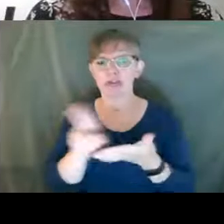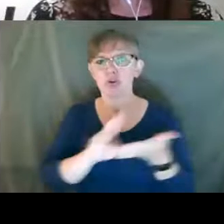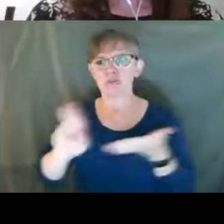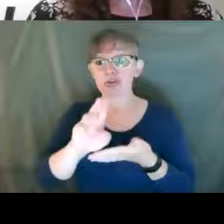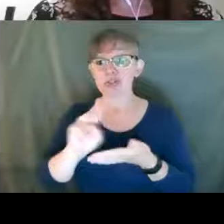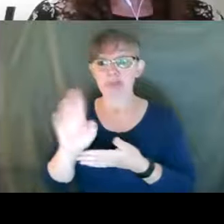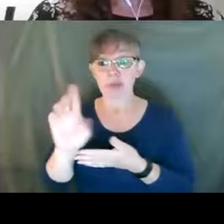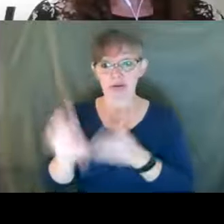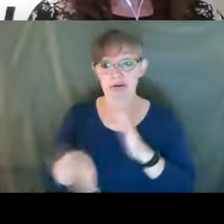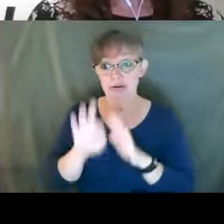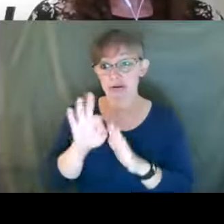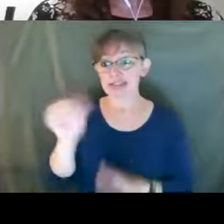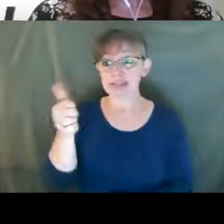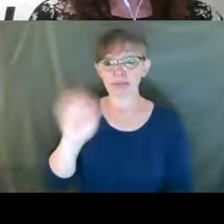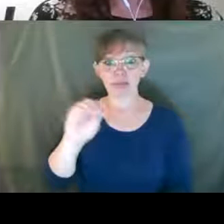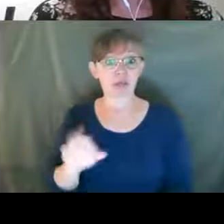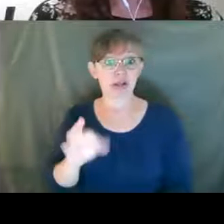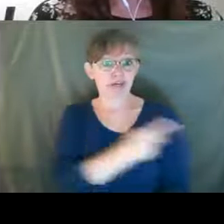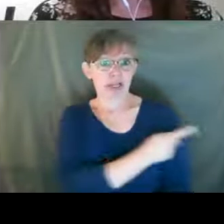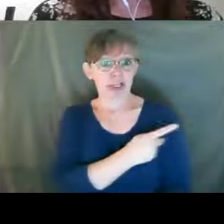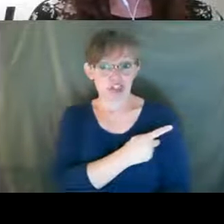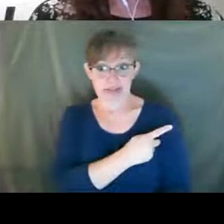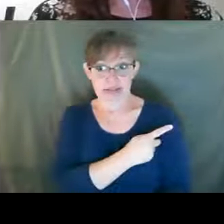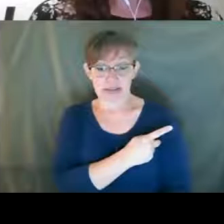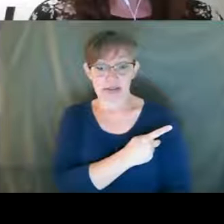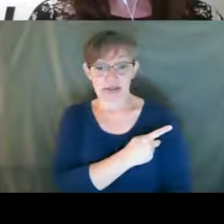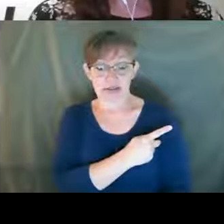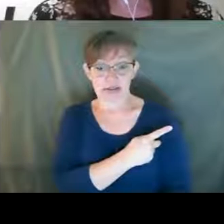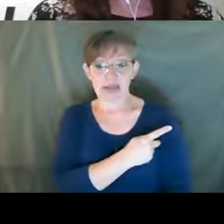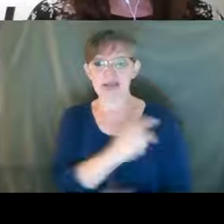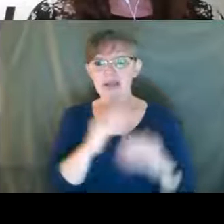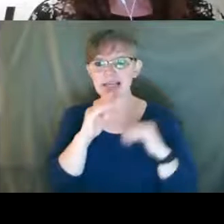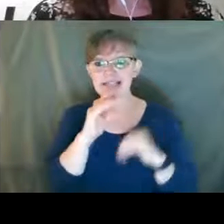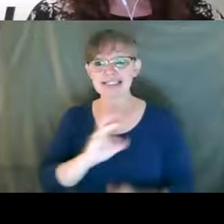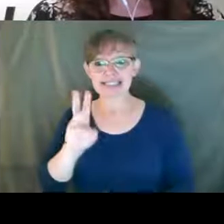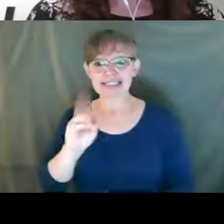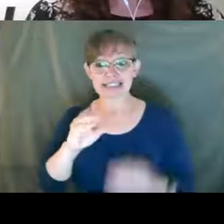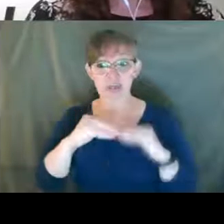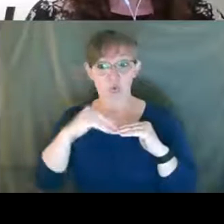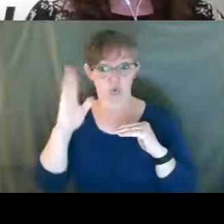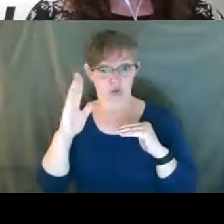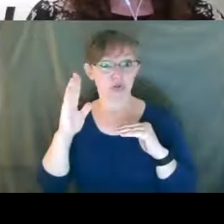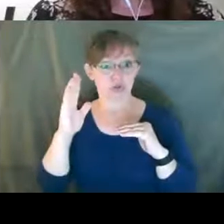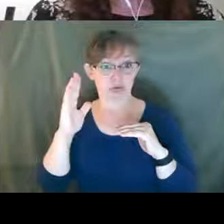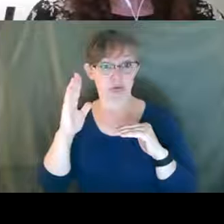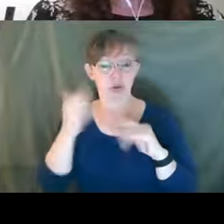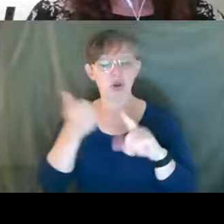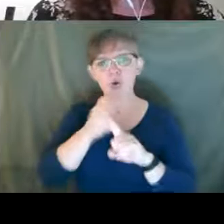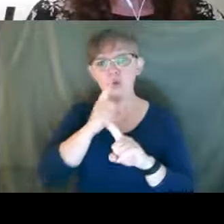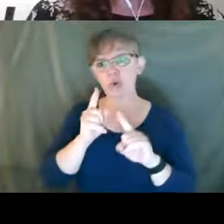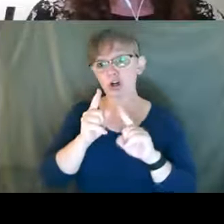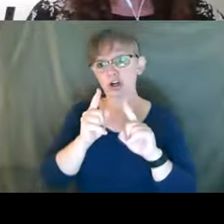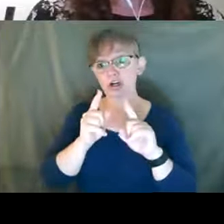that 10% of patients, 60% or 60 years old and older, who were diagnosed